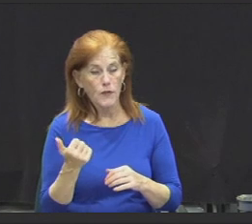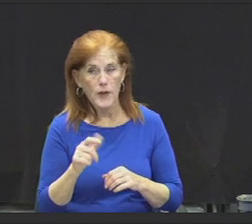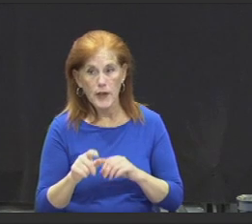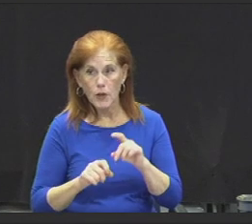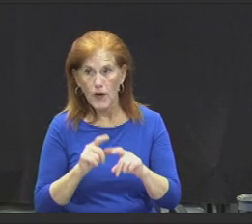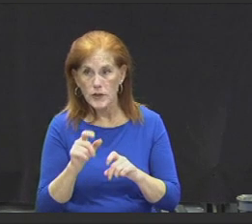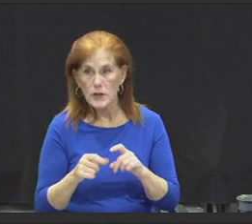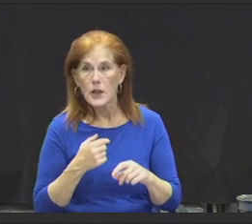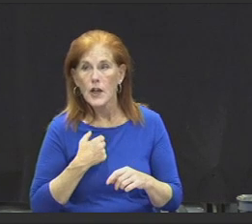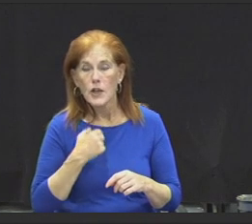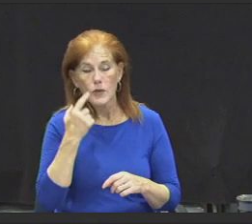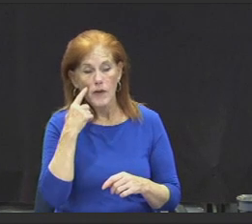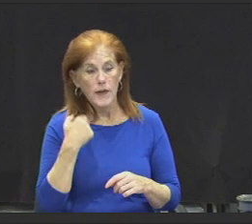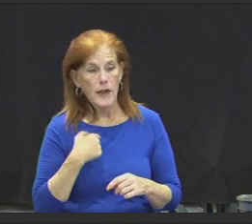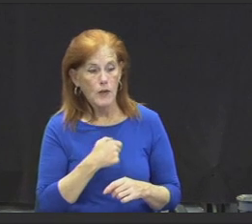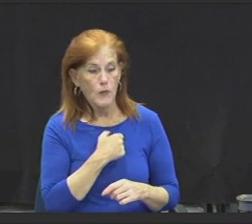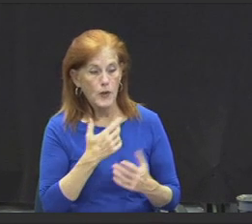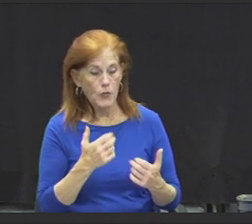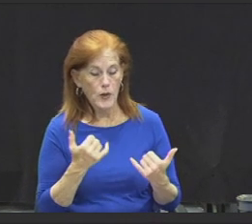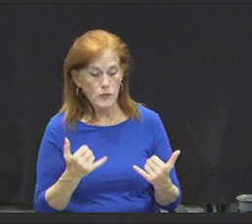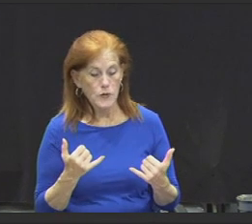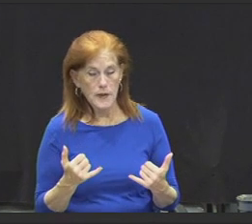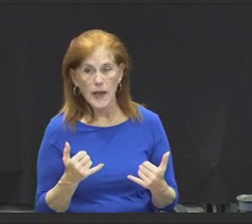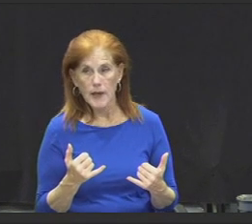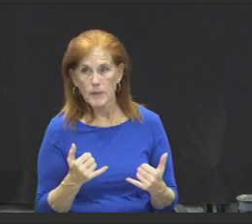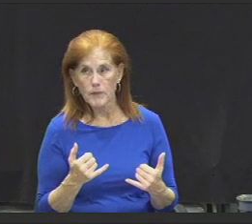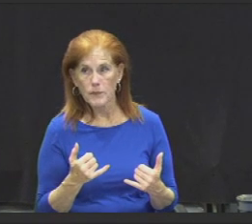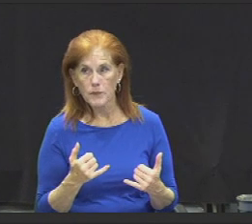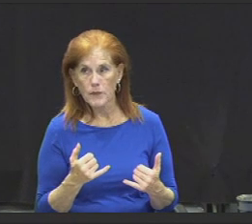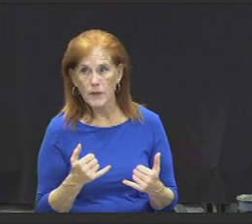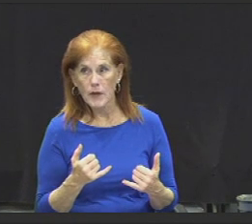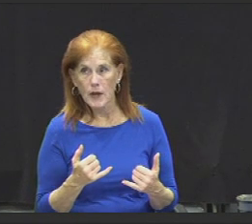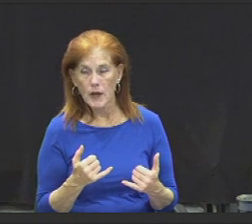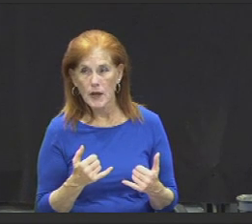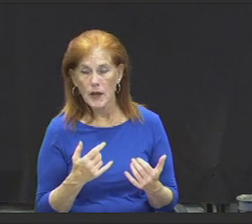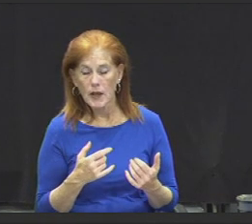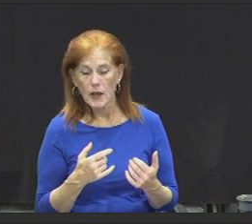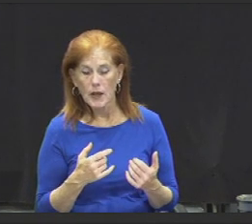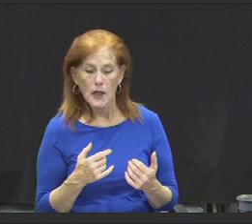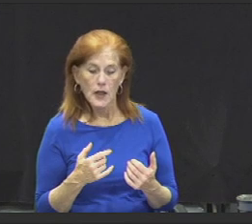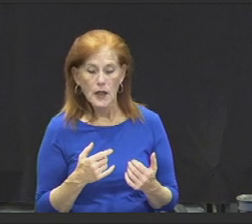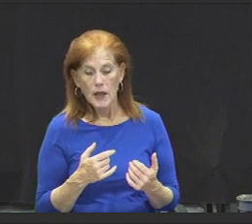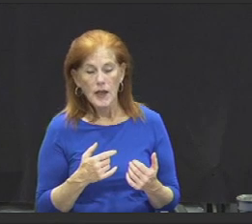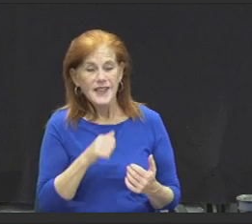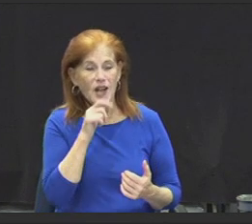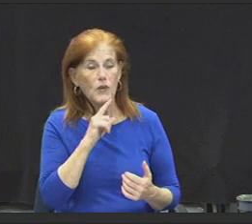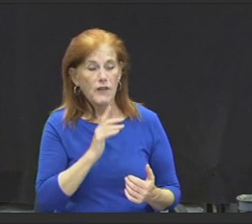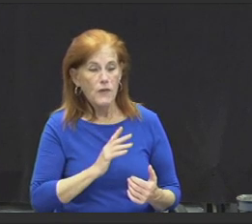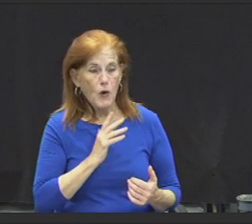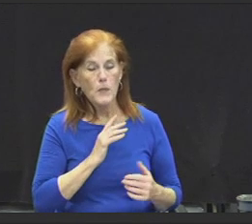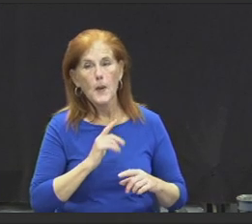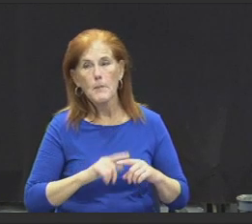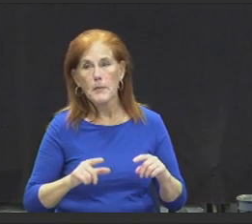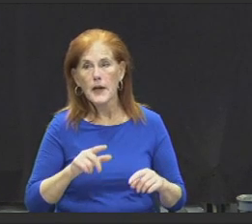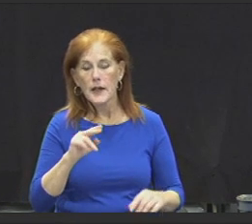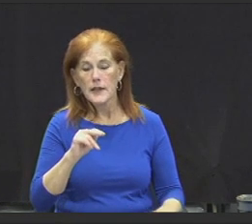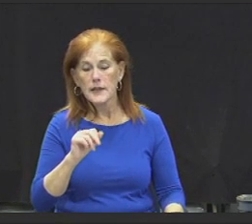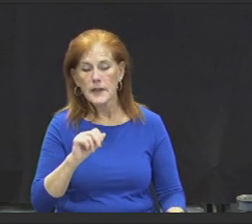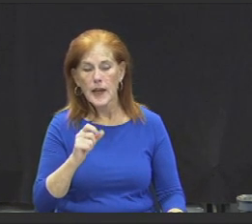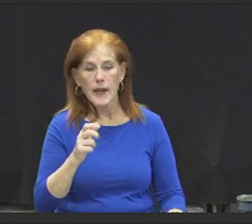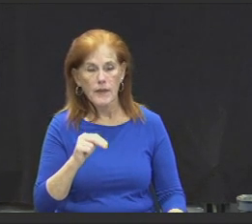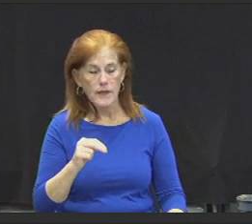you had. And so I think what we'd like to do today is to hop into it's kind of informal, but a presentation that Nathan put